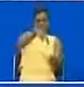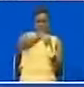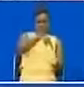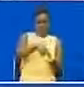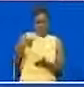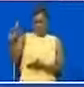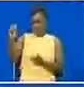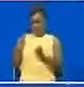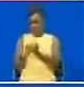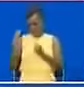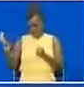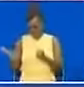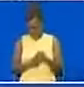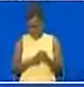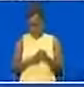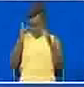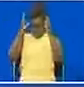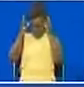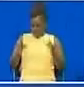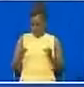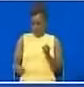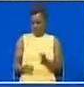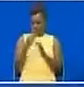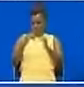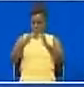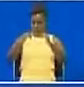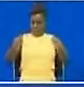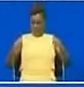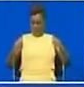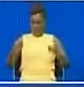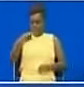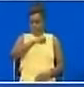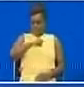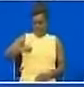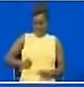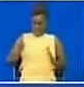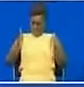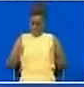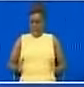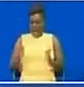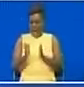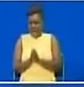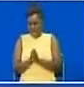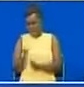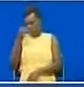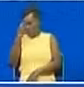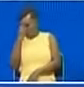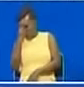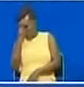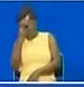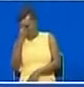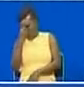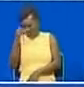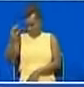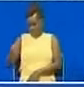come 2017, a move that has created a rift between Baringo Senator Gideon Moi and Deputy President William Ruto. In